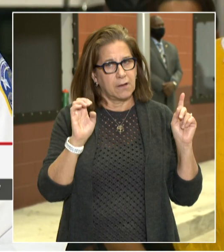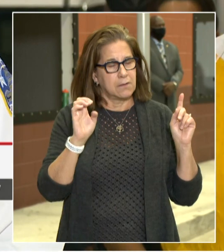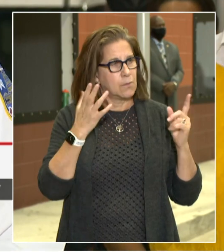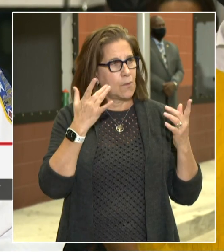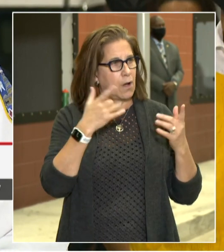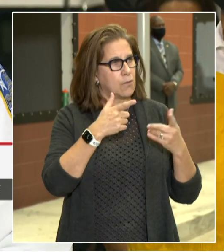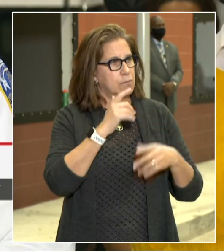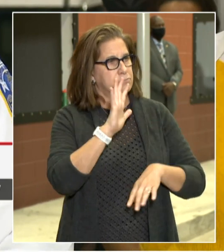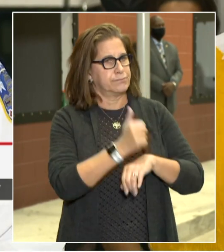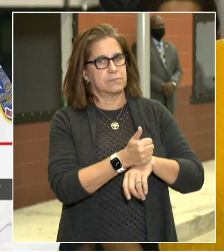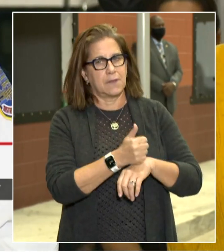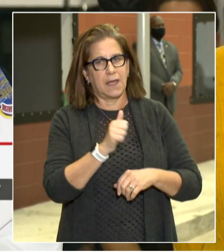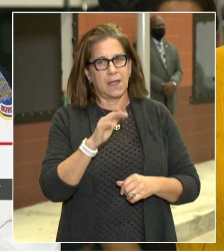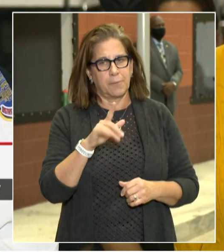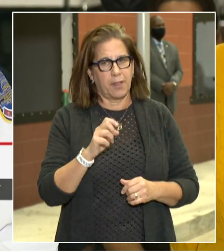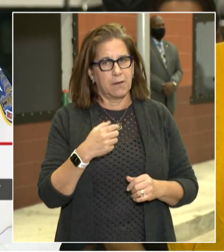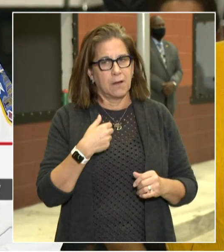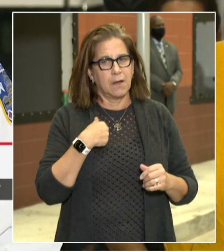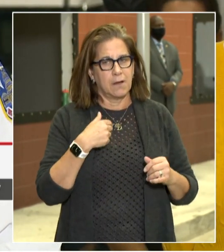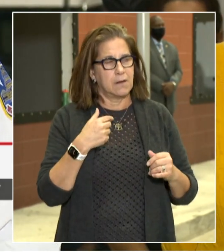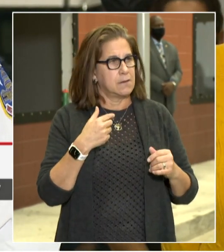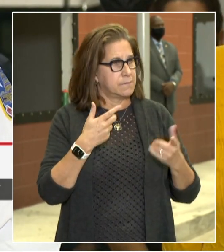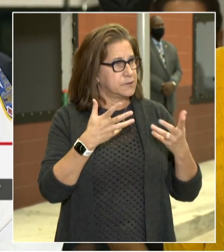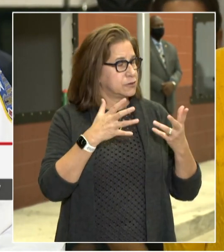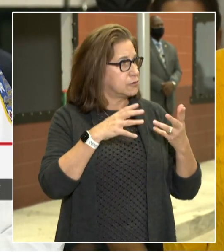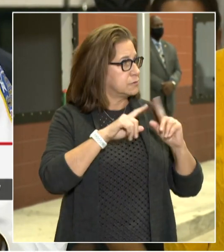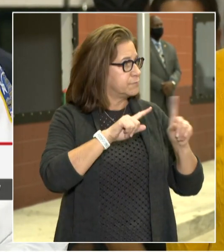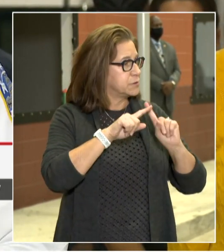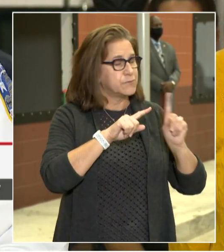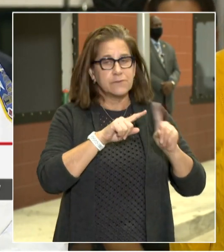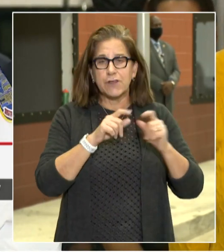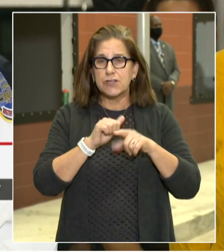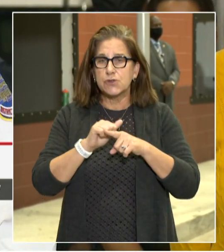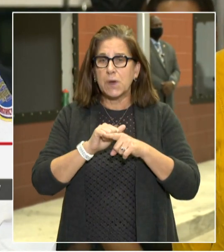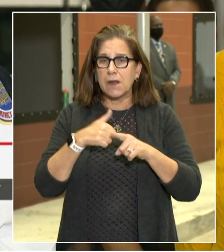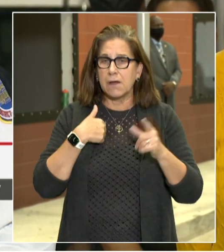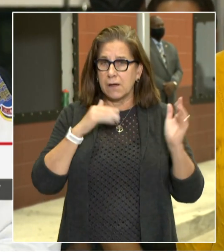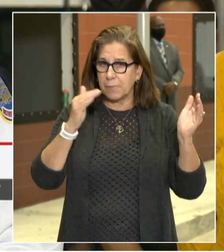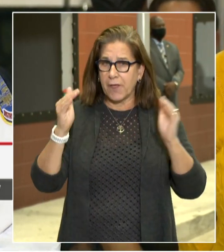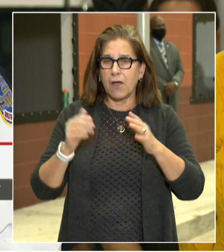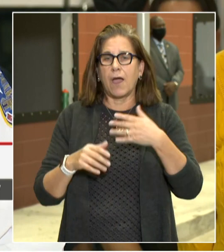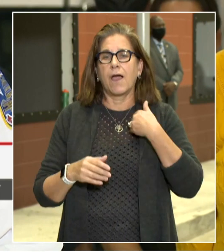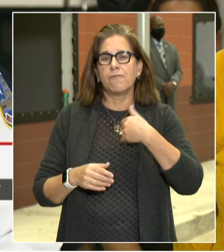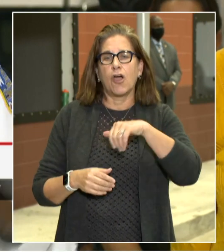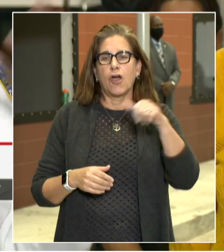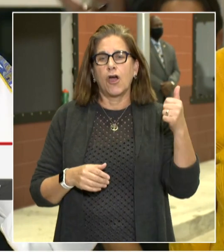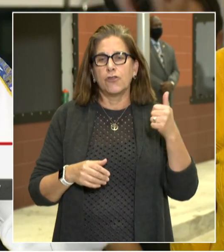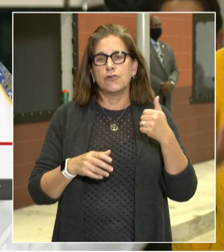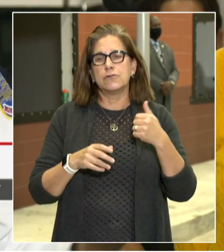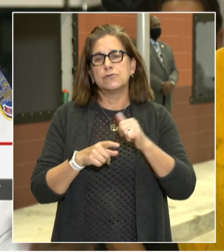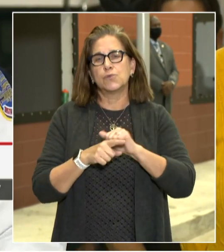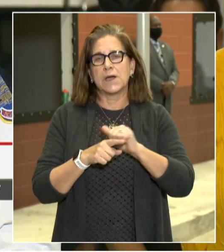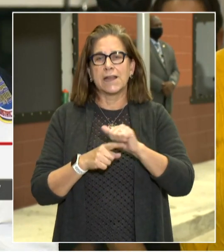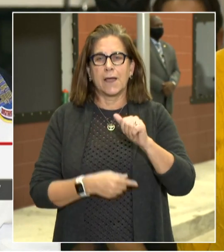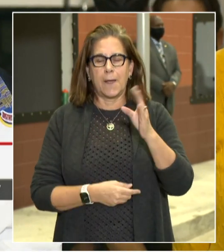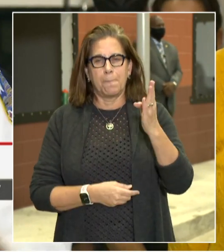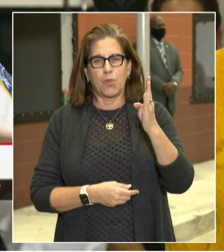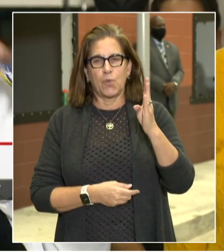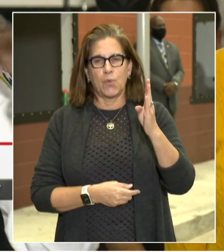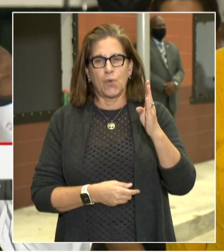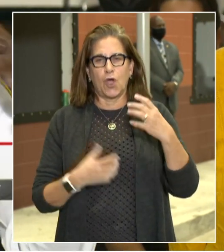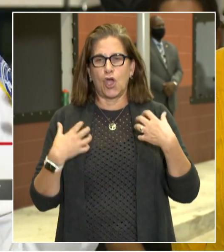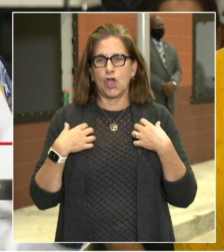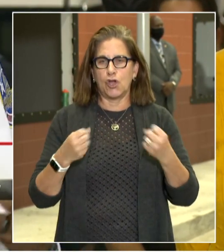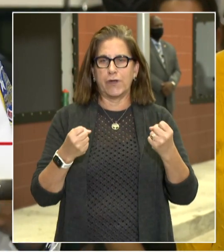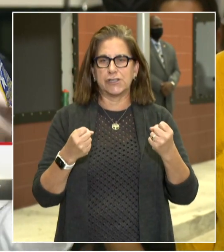at a lot of stuff. We're doing a Blue Courage training, which is talks about officer resiliency. We're doing the ABLE training. We